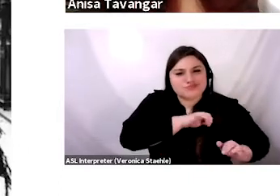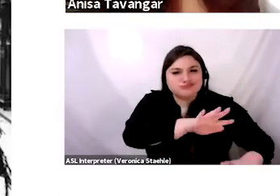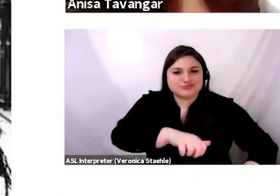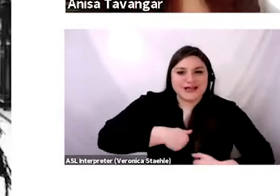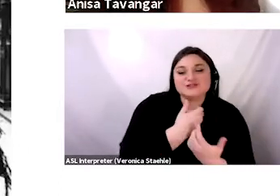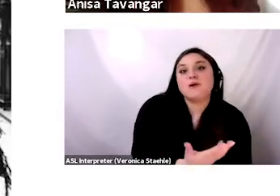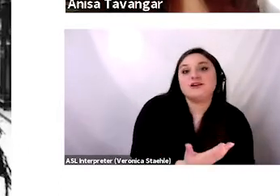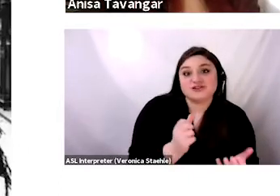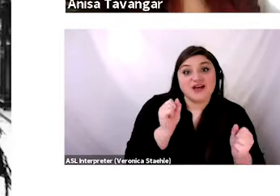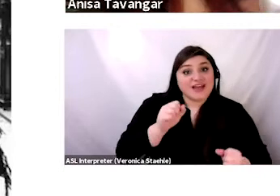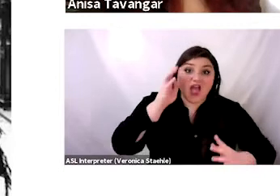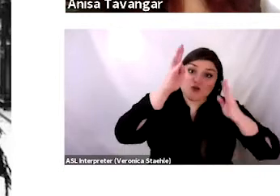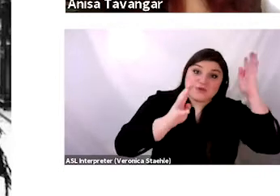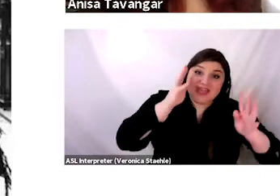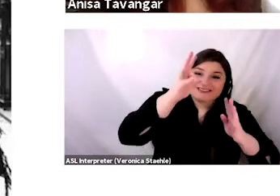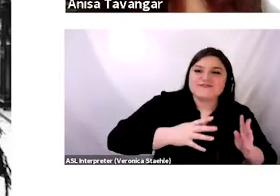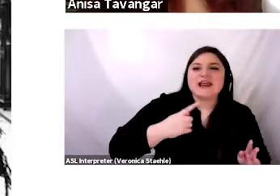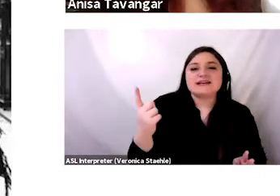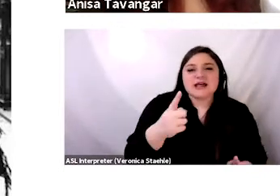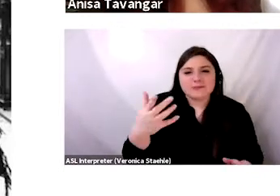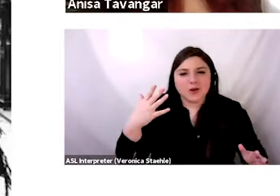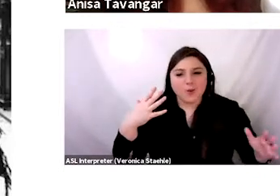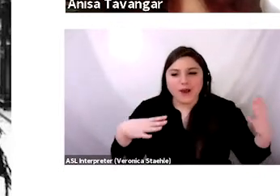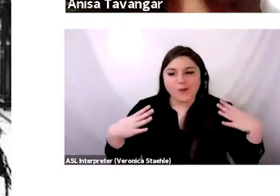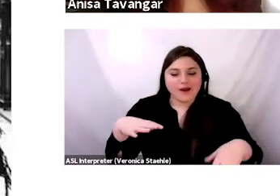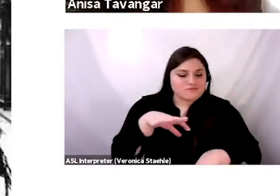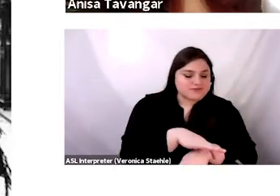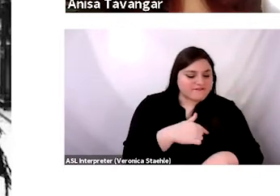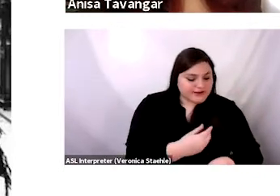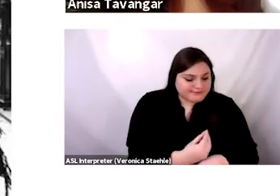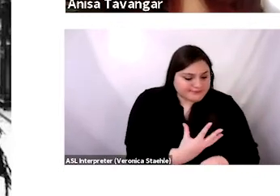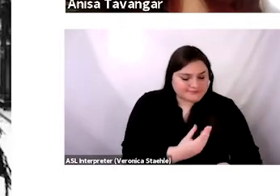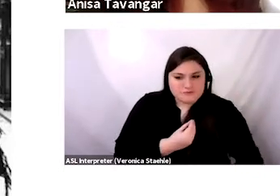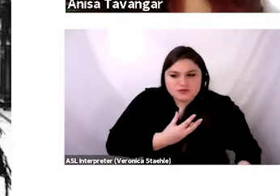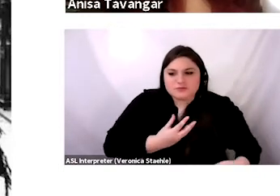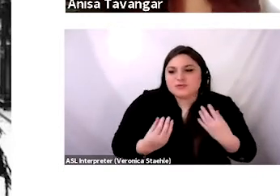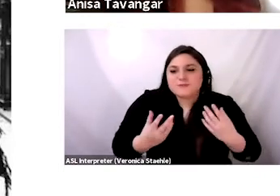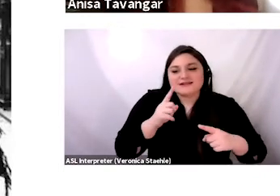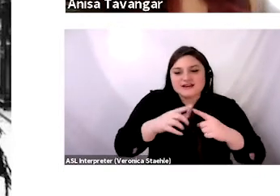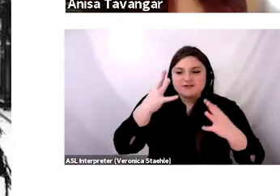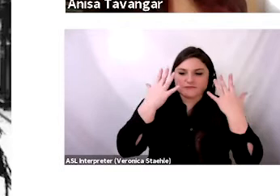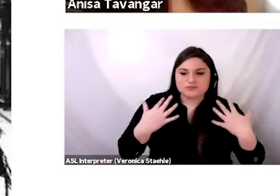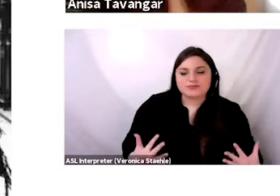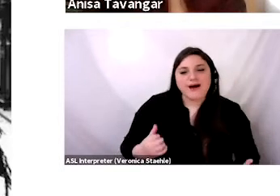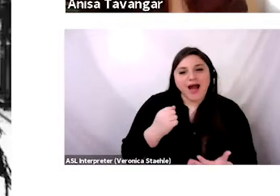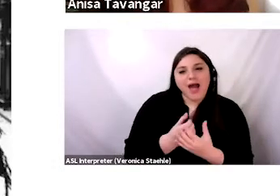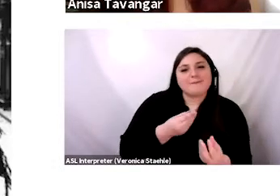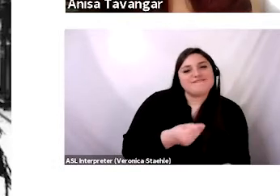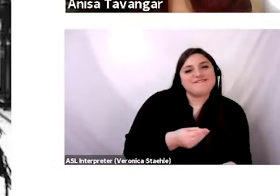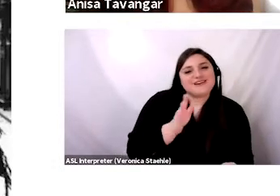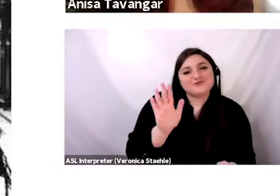expression. Perhaps it's an act of creativity, but definitely it is something to feed your soul. And there are so many questions about sort